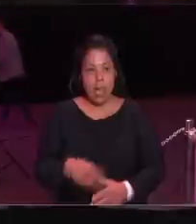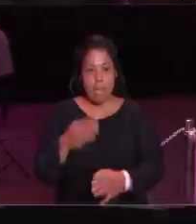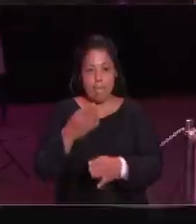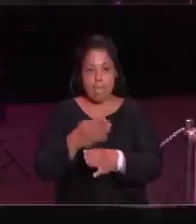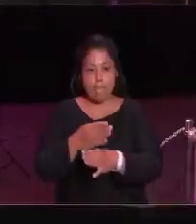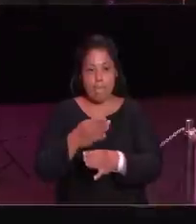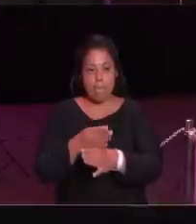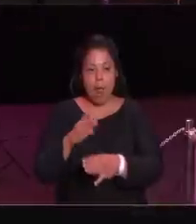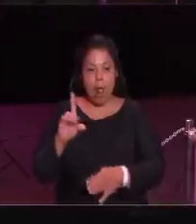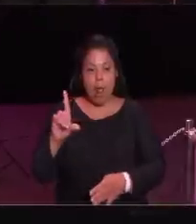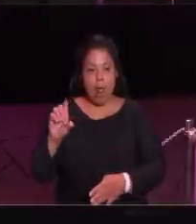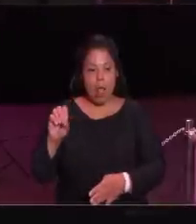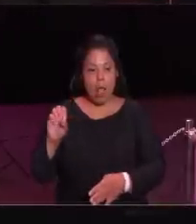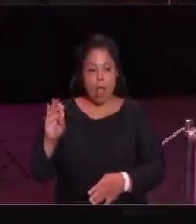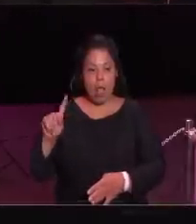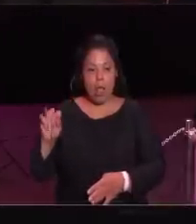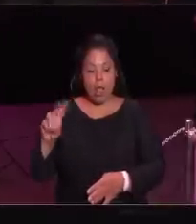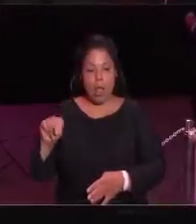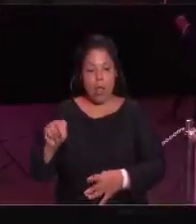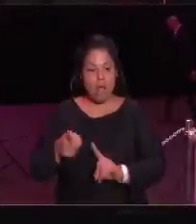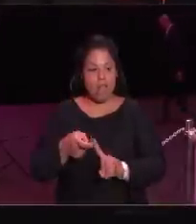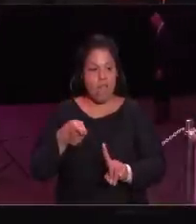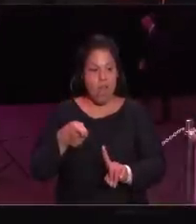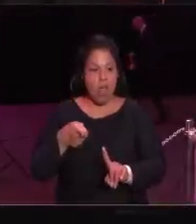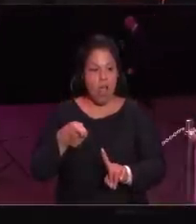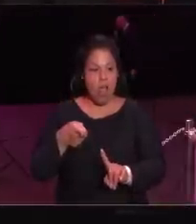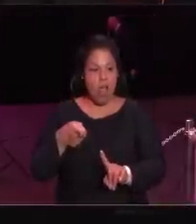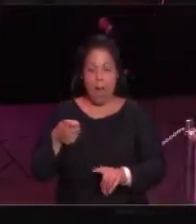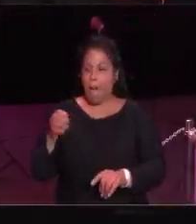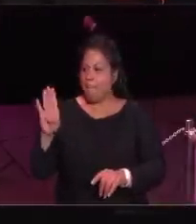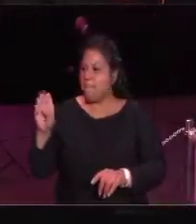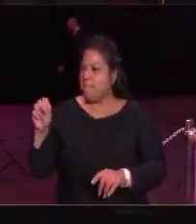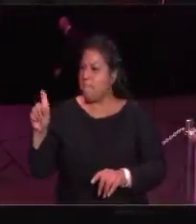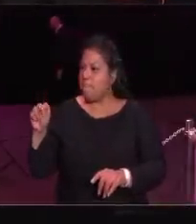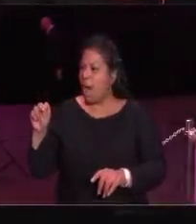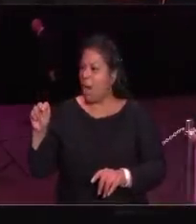Bishop Lofton, all the way from Boston, $1,000.